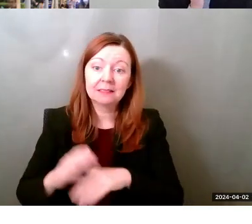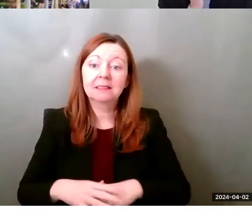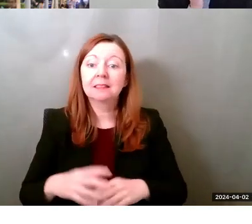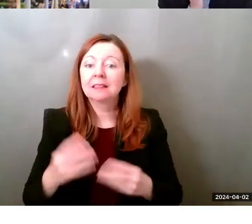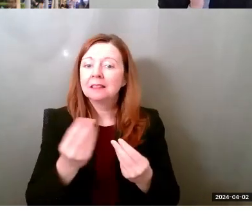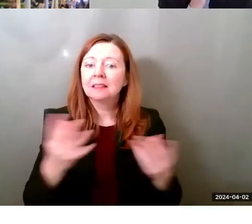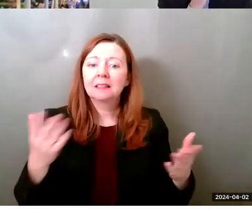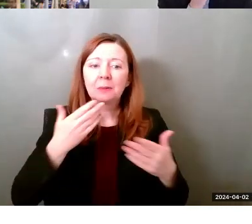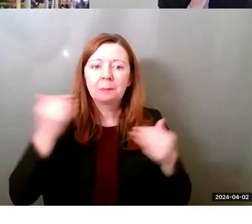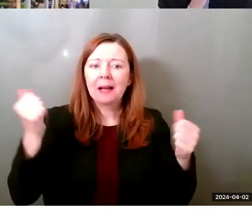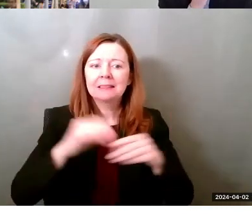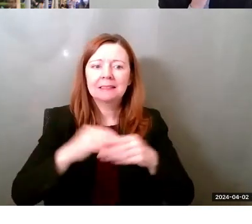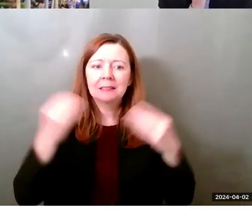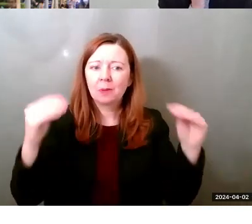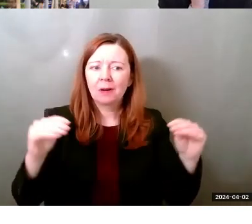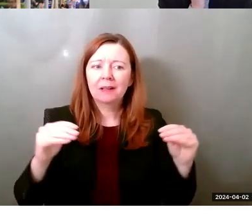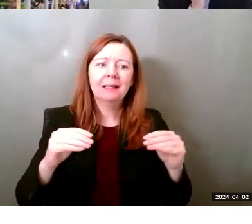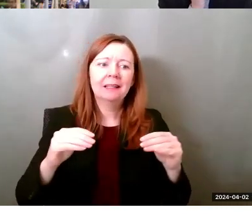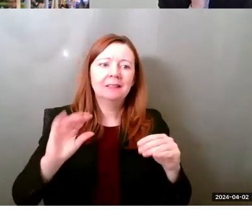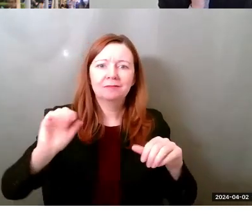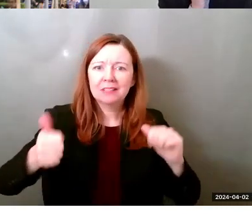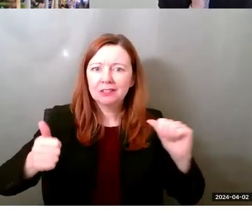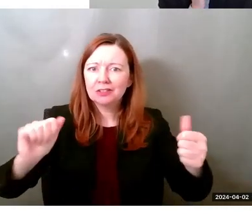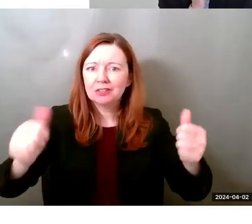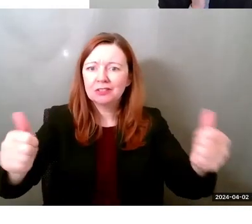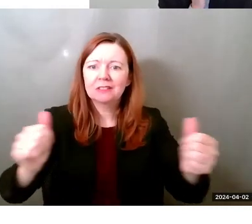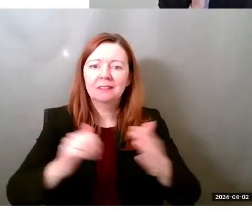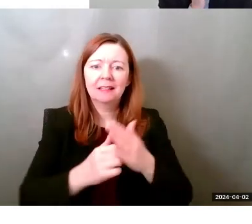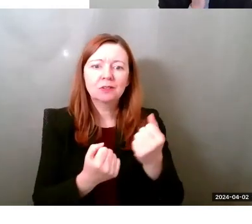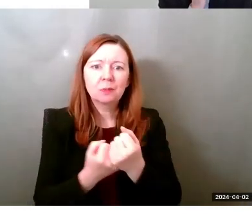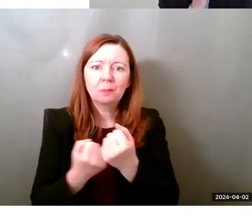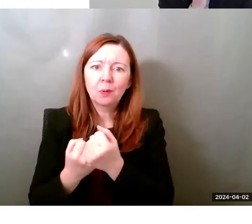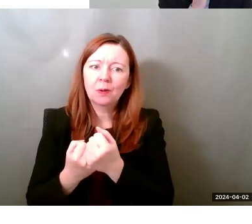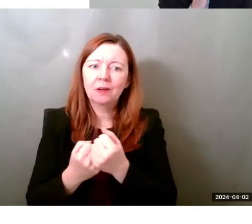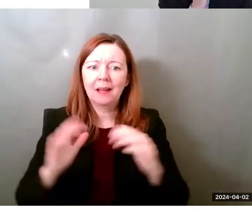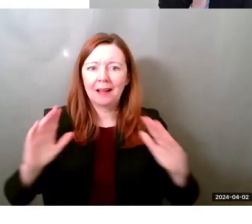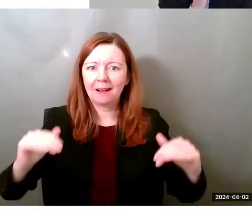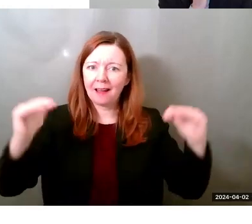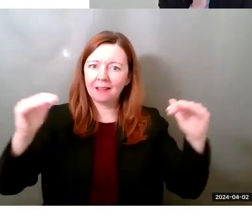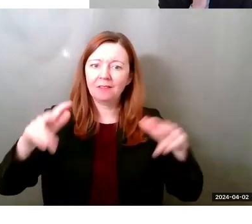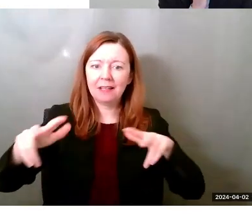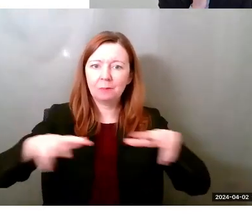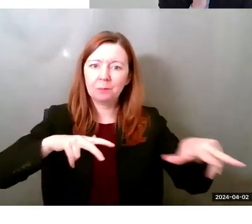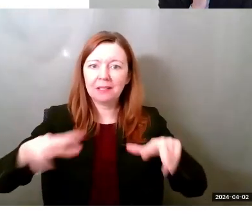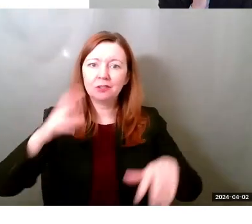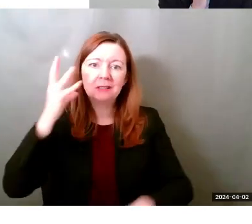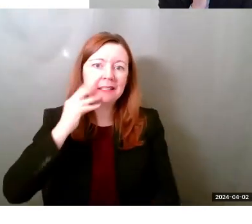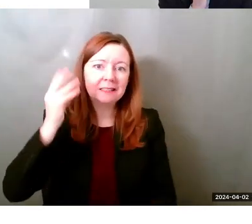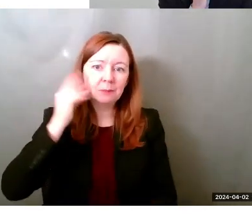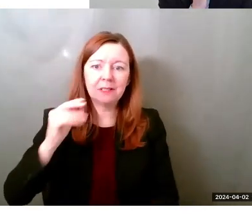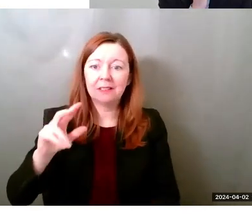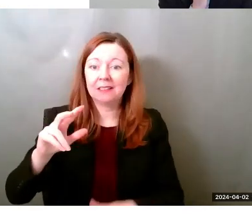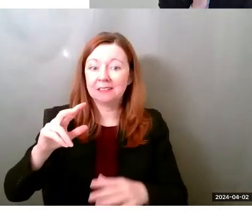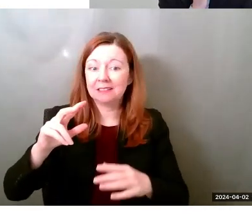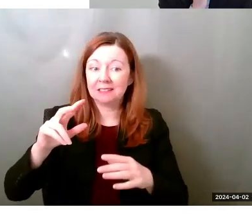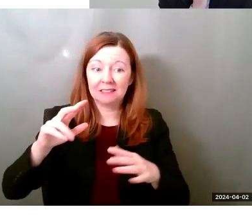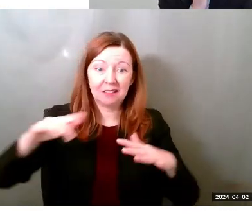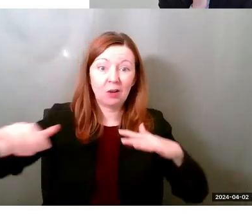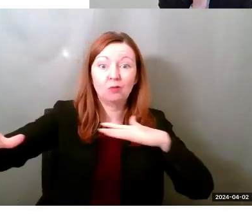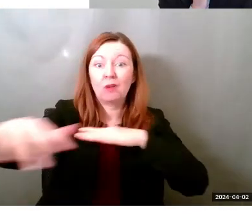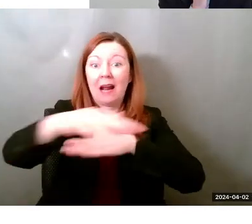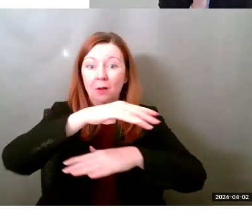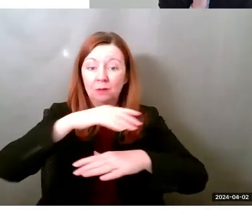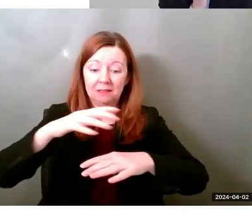provide best-in-market fixtures and furnishing packages that support an elevated pedestrian experience 360 degrees around the